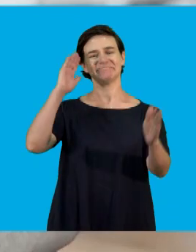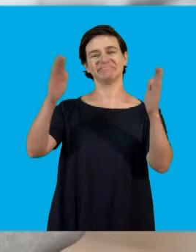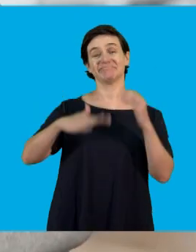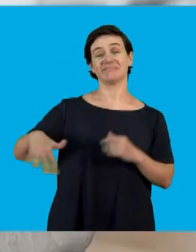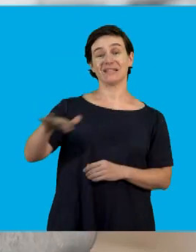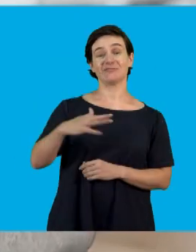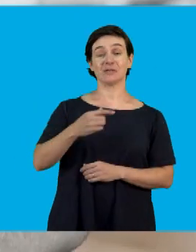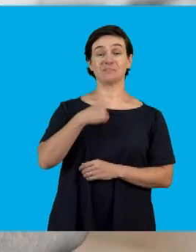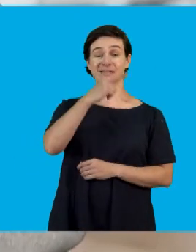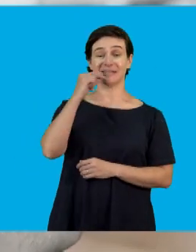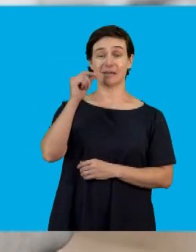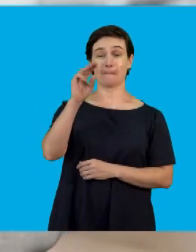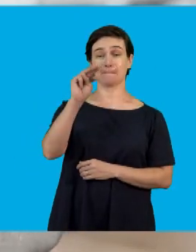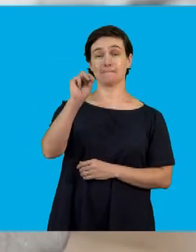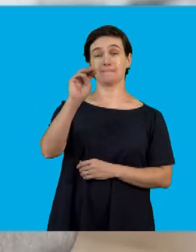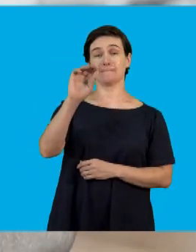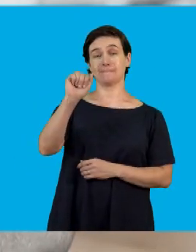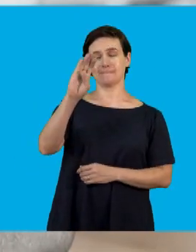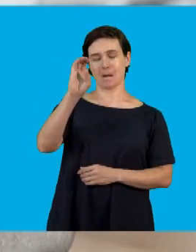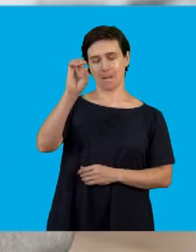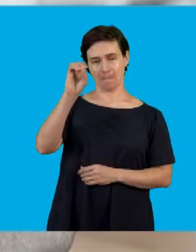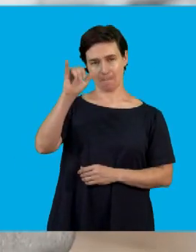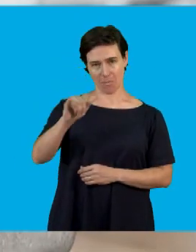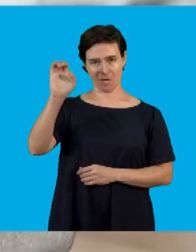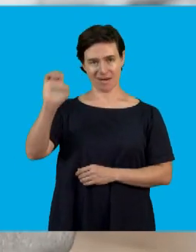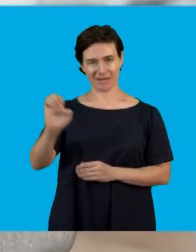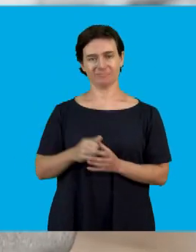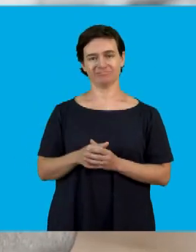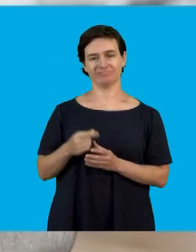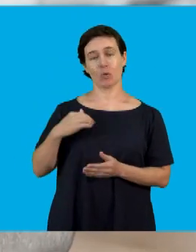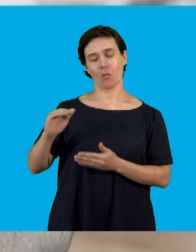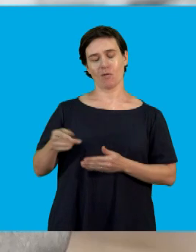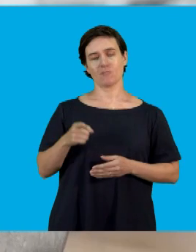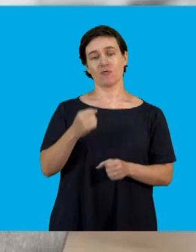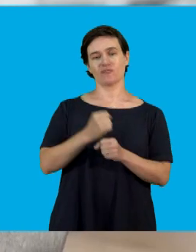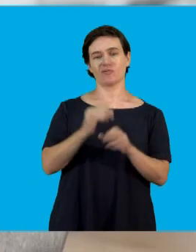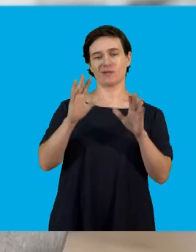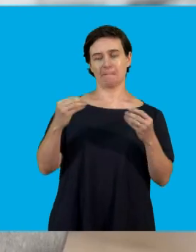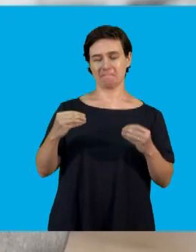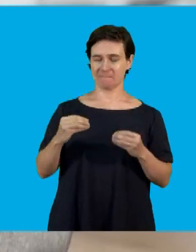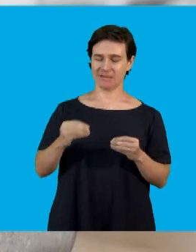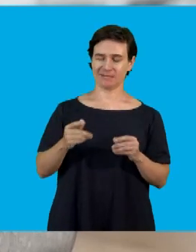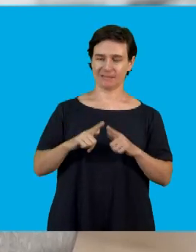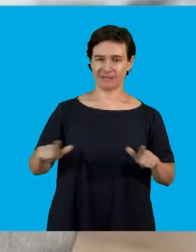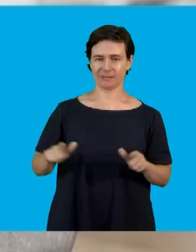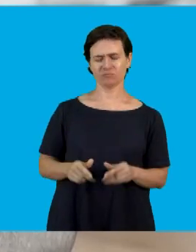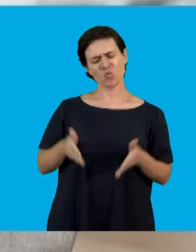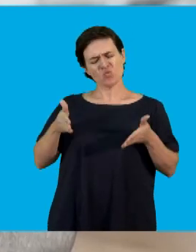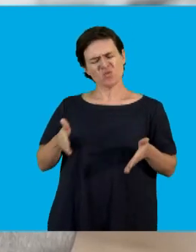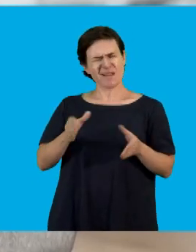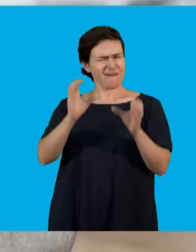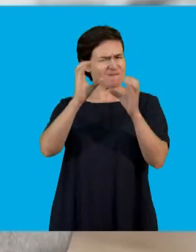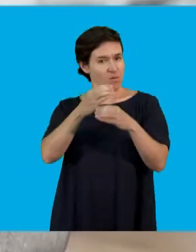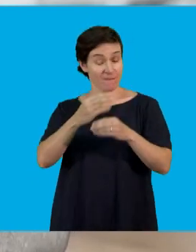Good day, everyone. My name is Ms. Mabue, and I welcome you to today's Grade 10 Business Studies lessons. But for today's lesson, we'll be focusing